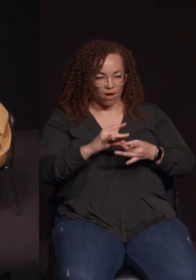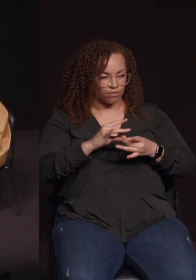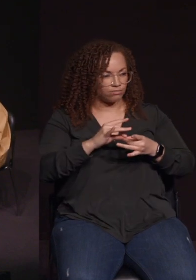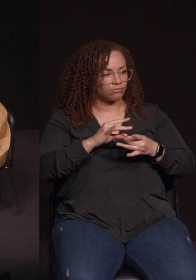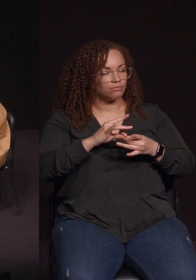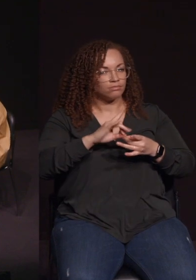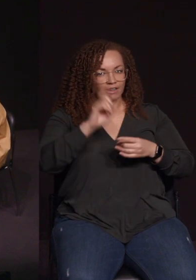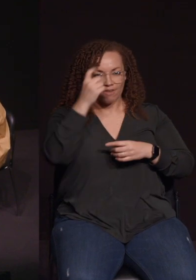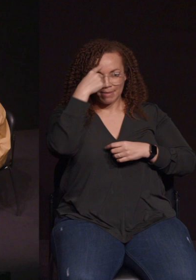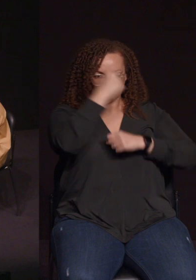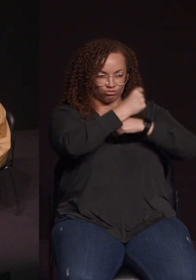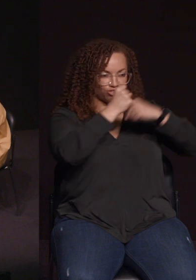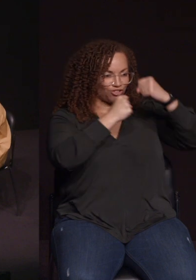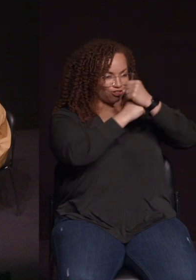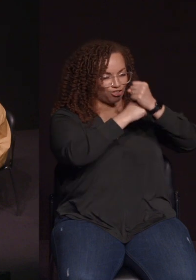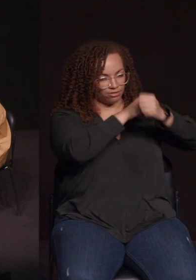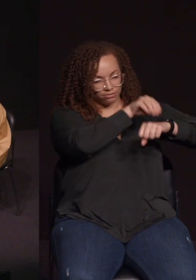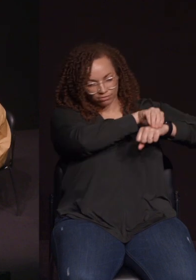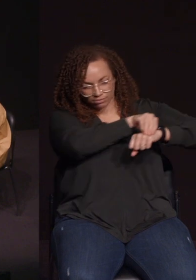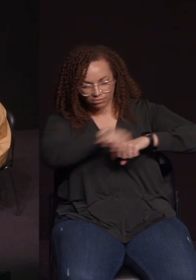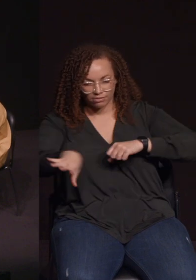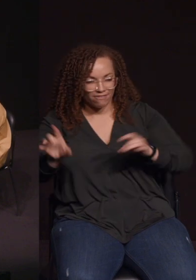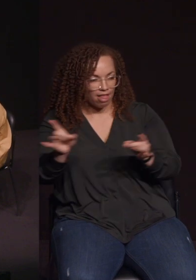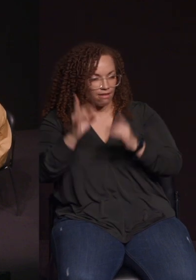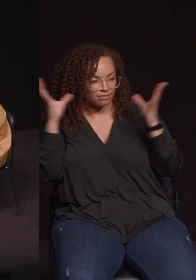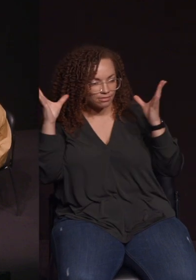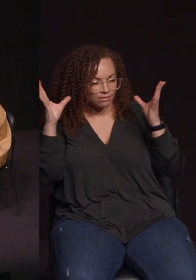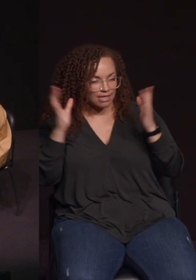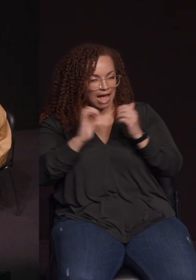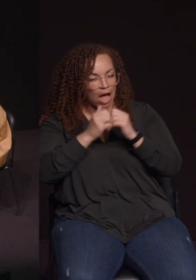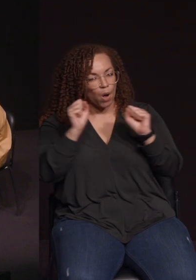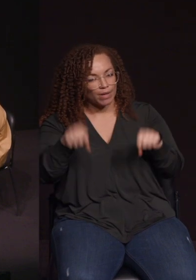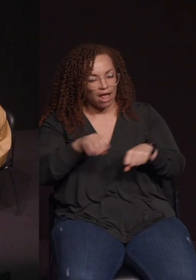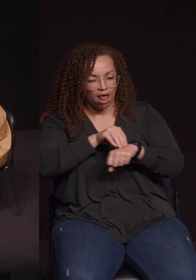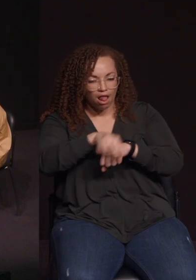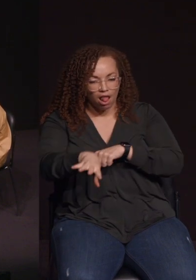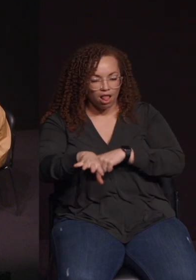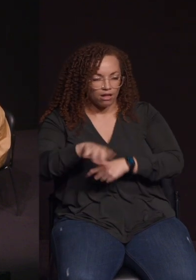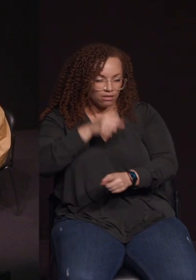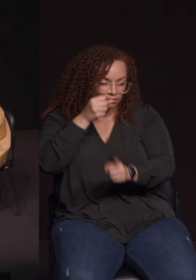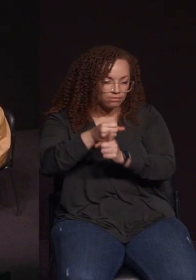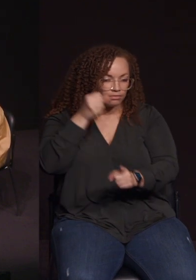like, literally control the infrastructure and really disrupt people's livelihoods, right?